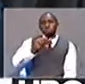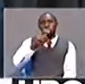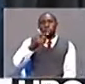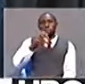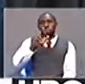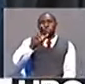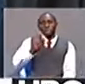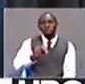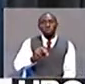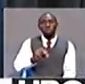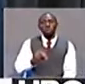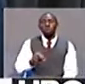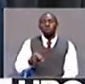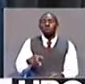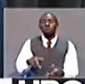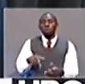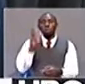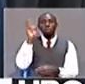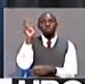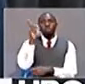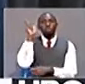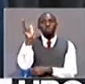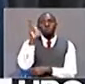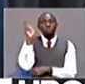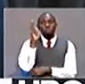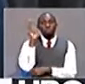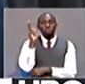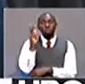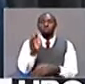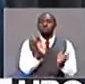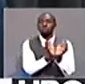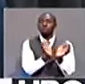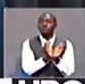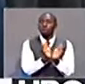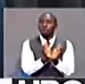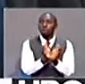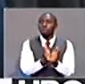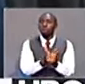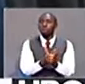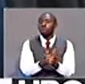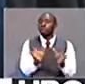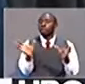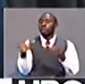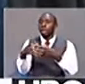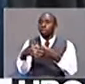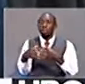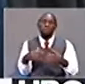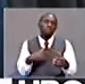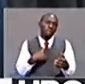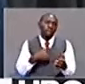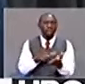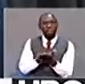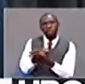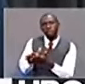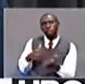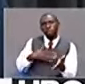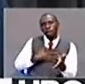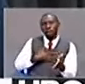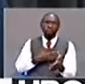Popopo Social Club, where I spend my evening to see some time, spend some of my income for some